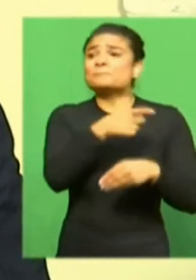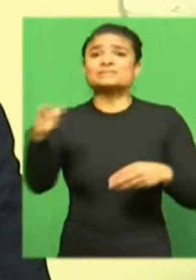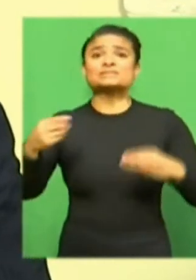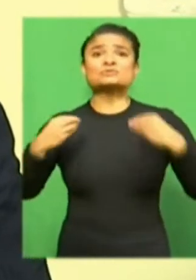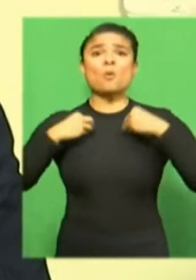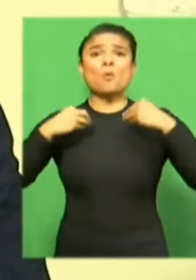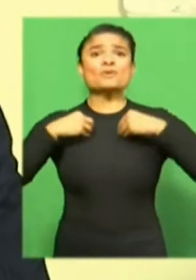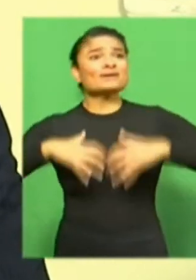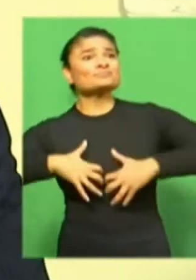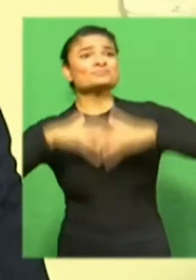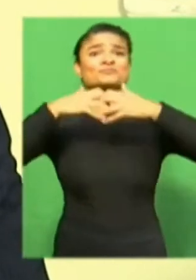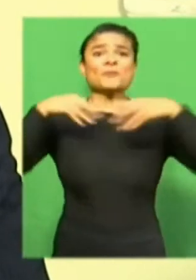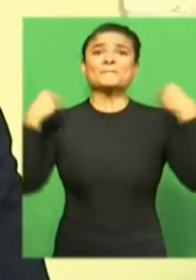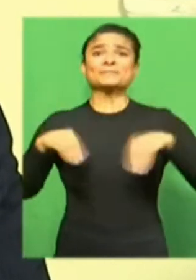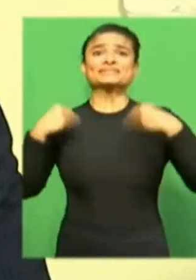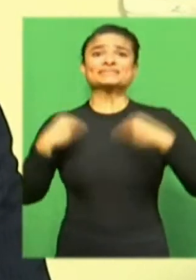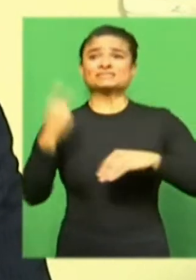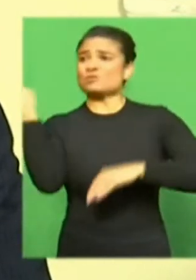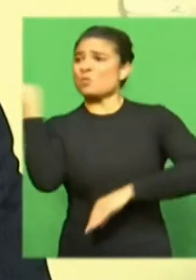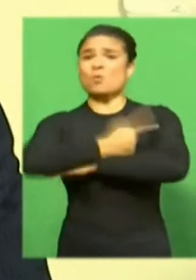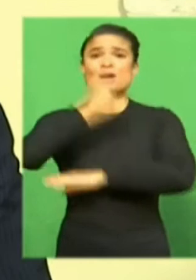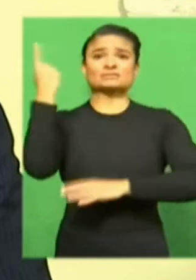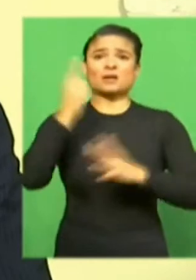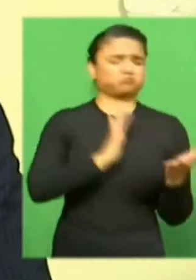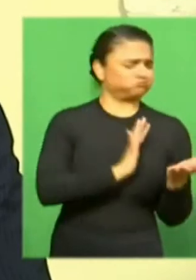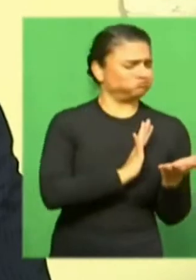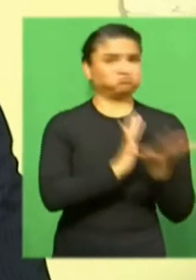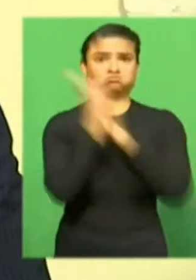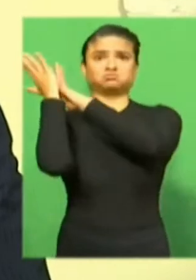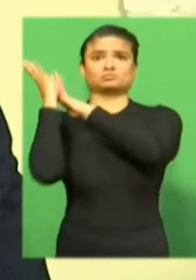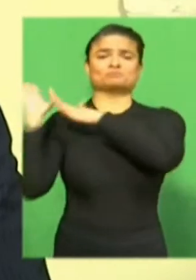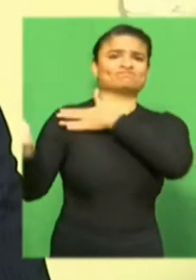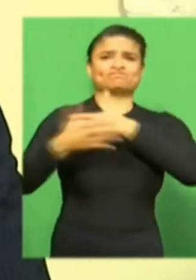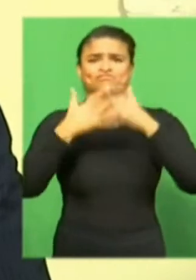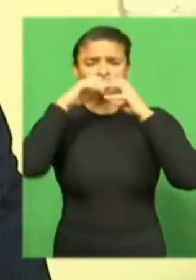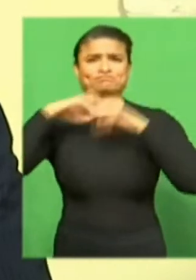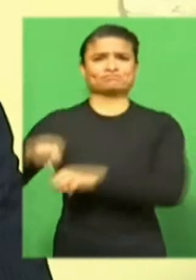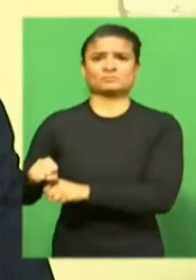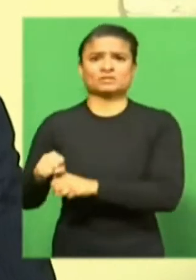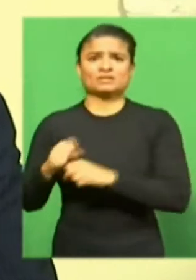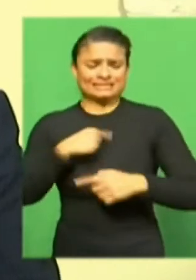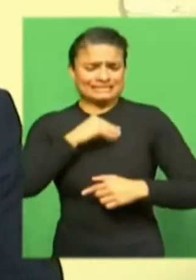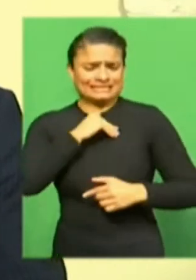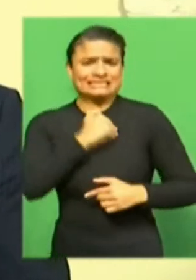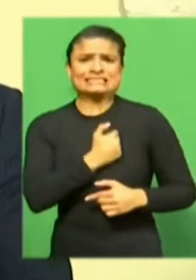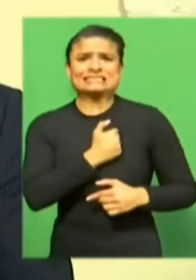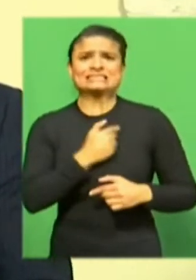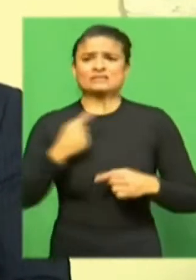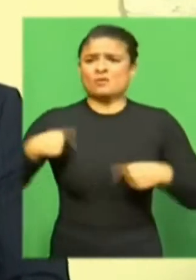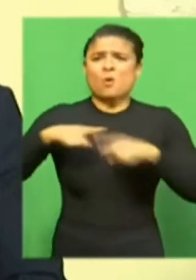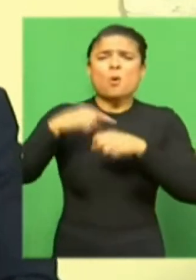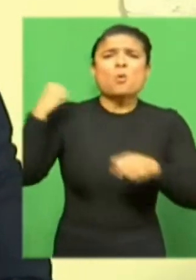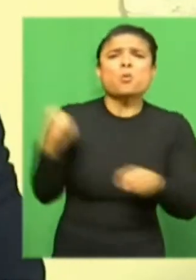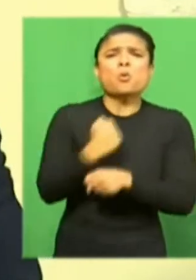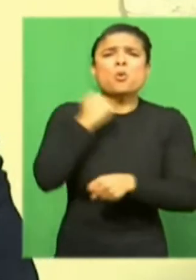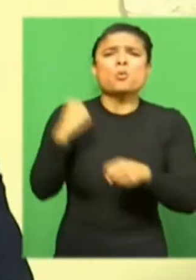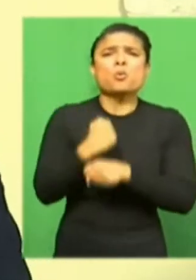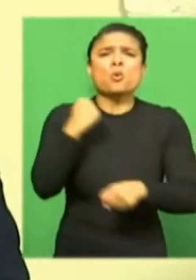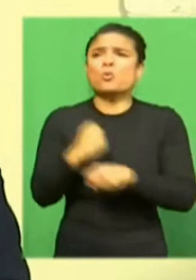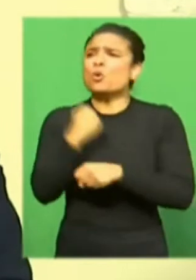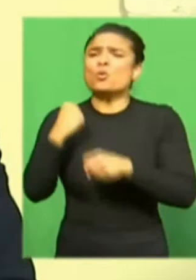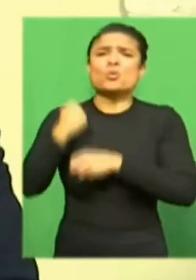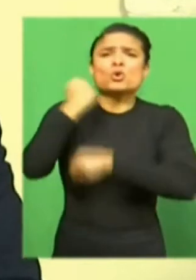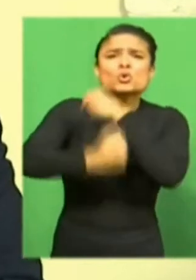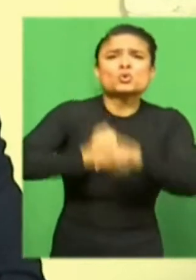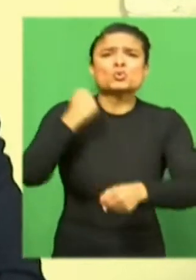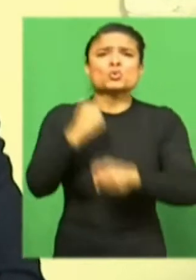lost what it took him or her to build for years. And I also speak of the